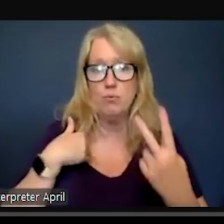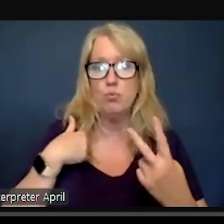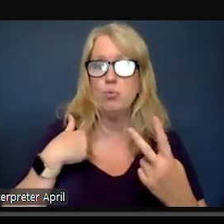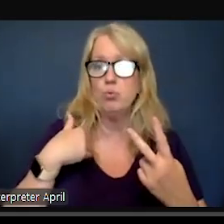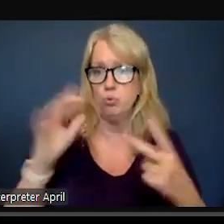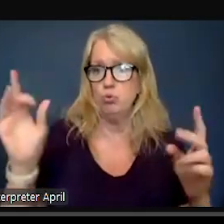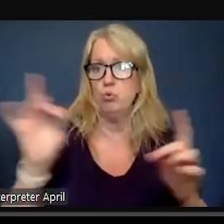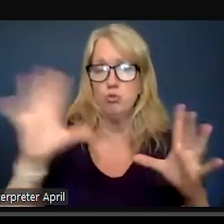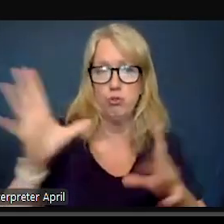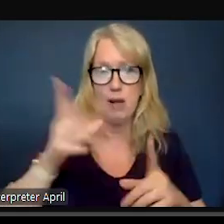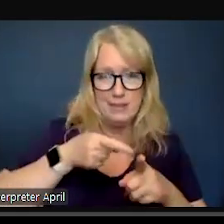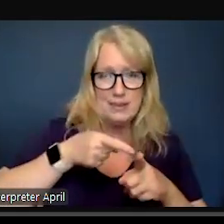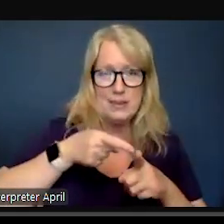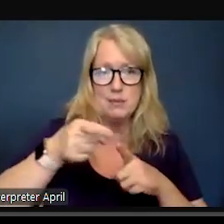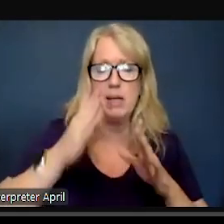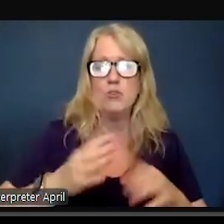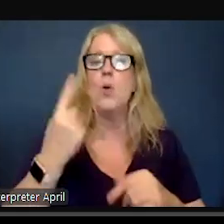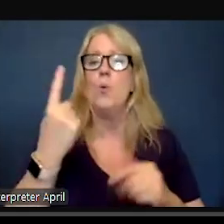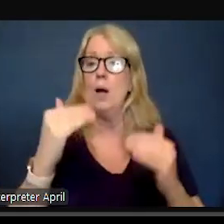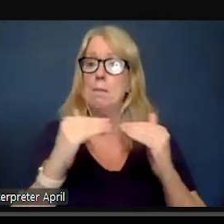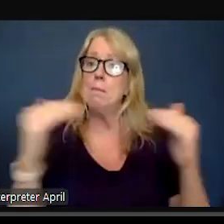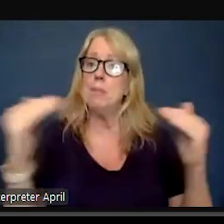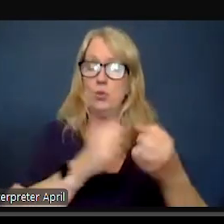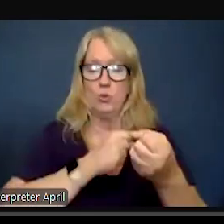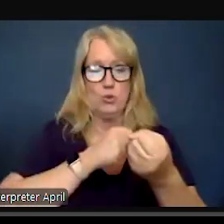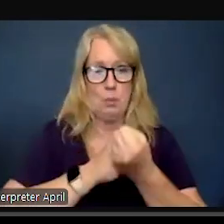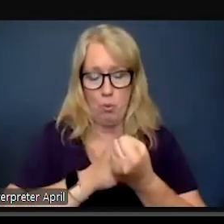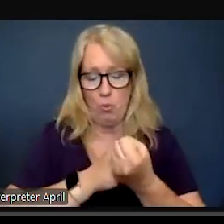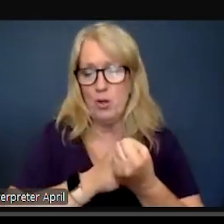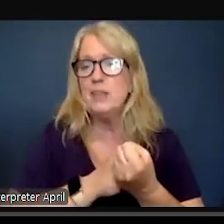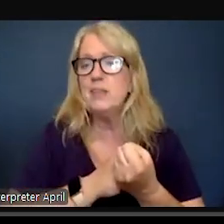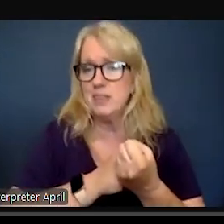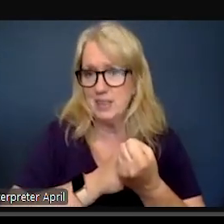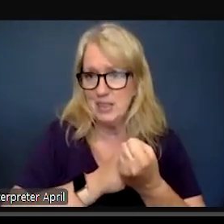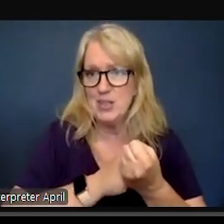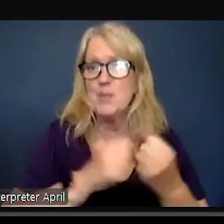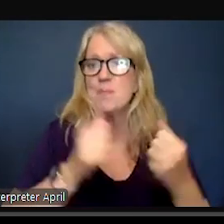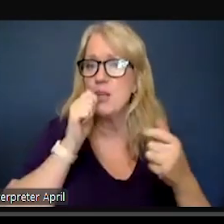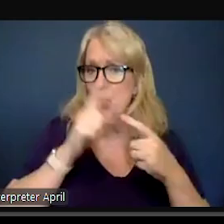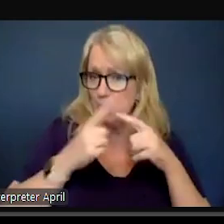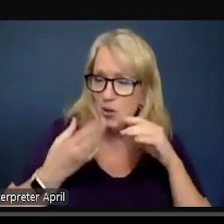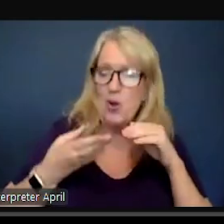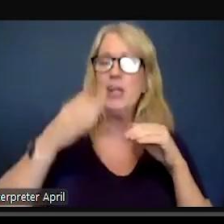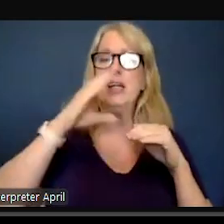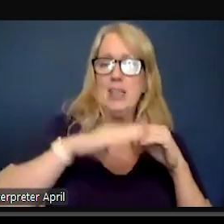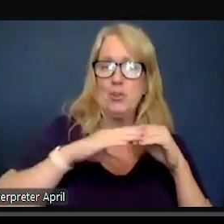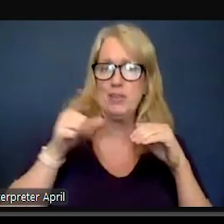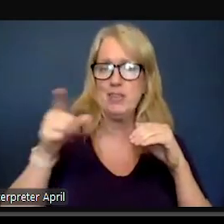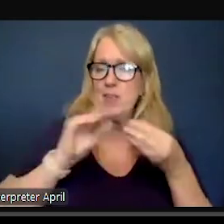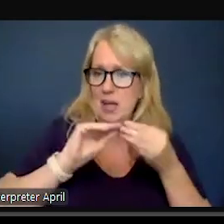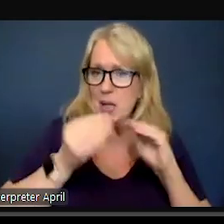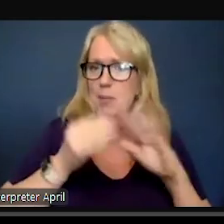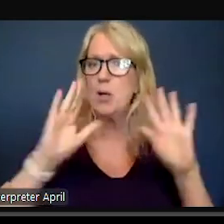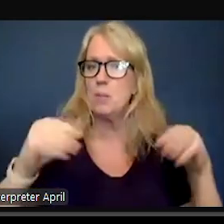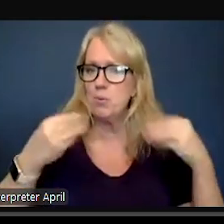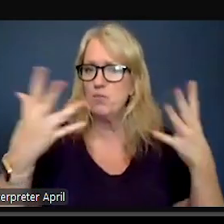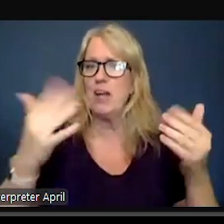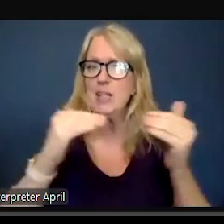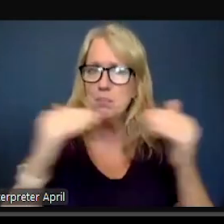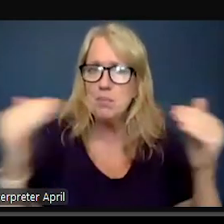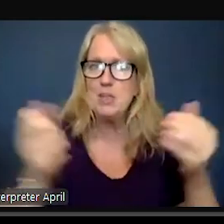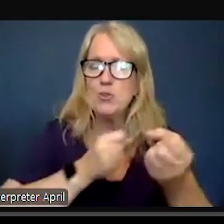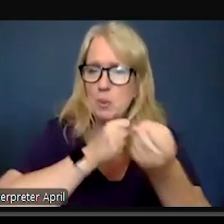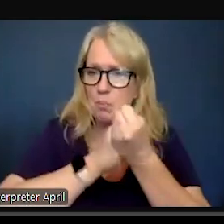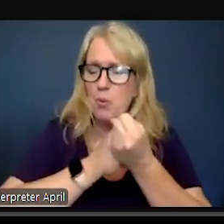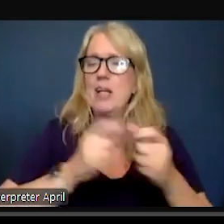and 1 peer supporter. We are going to be increasing that number, providing peer support, but